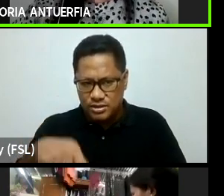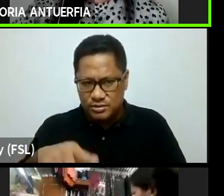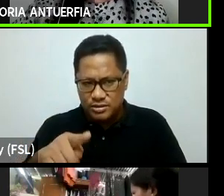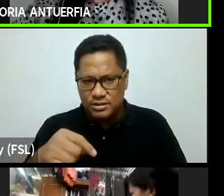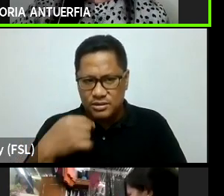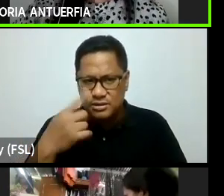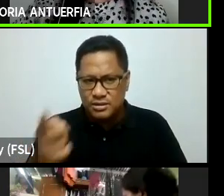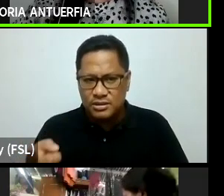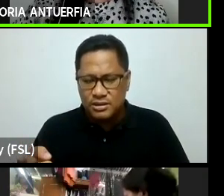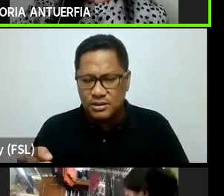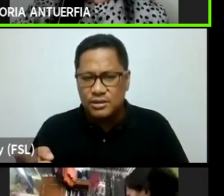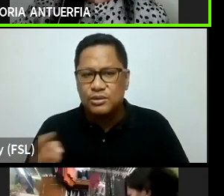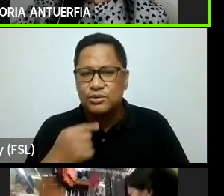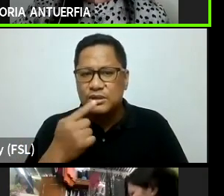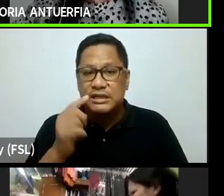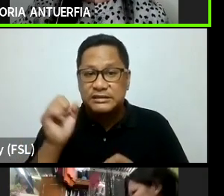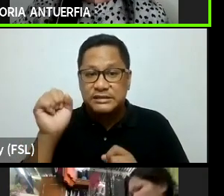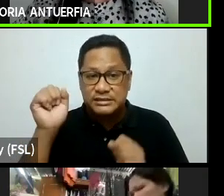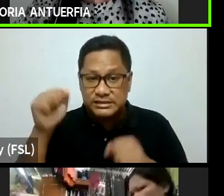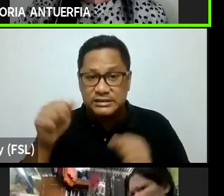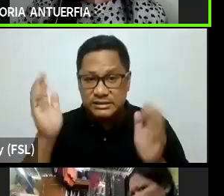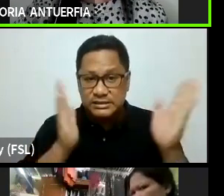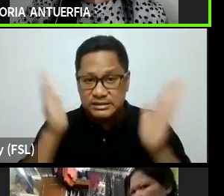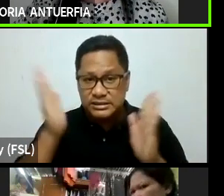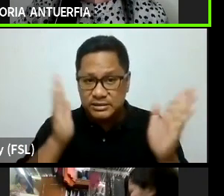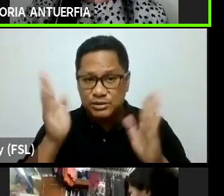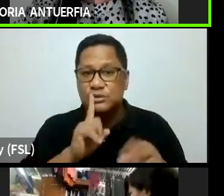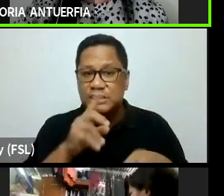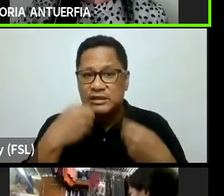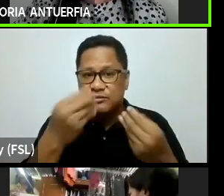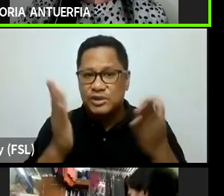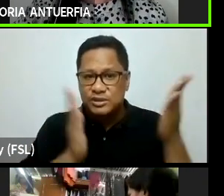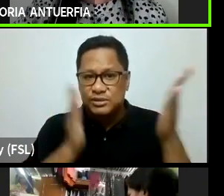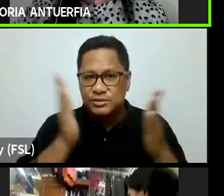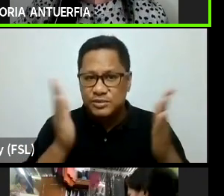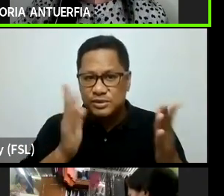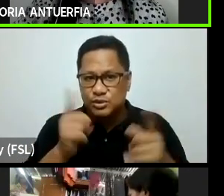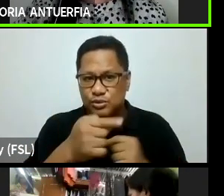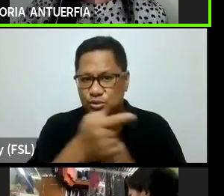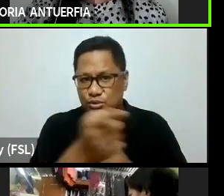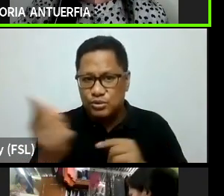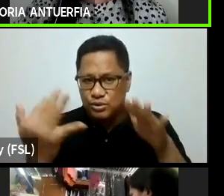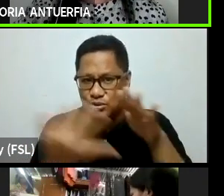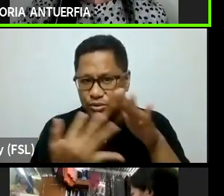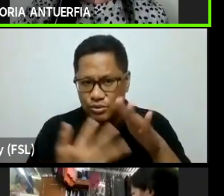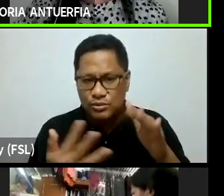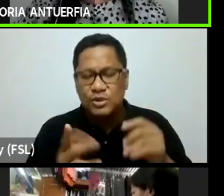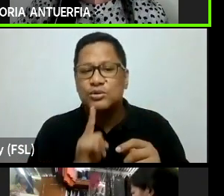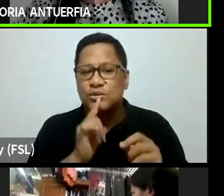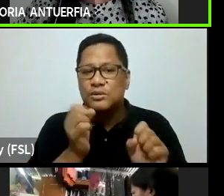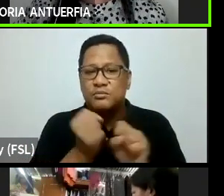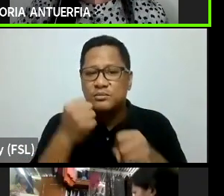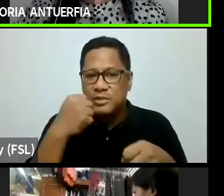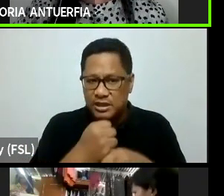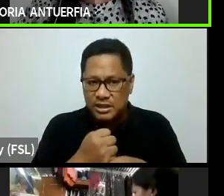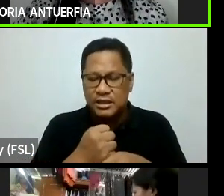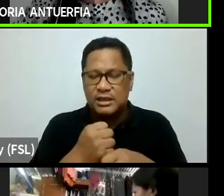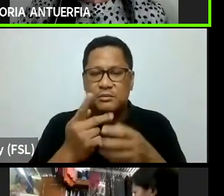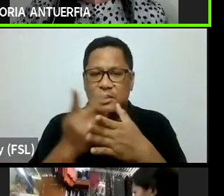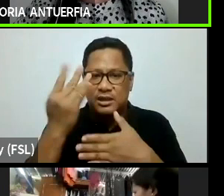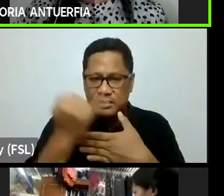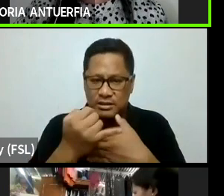is actually service. Eh. It's providing service, okay, to your customers by creating a